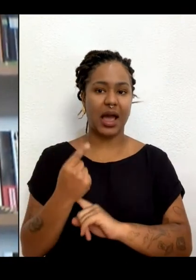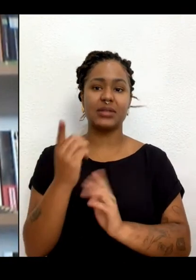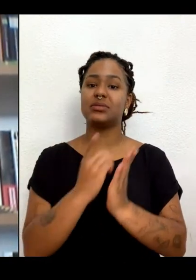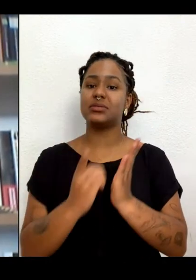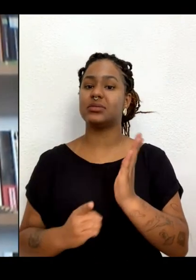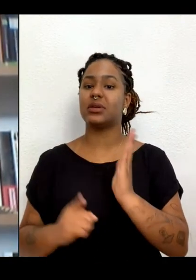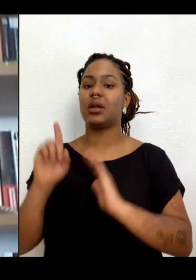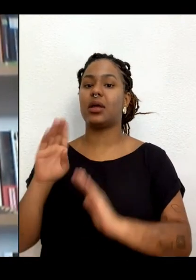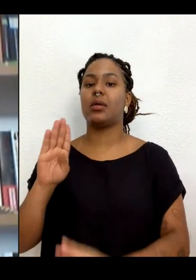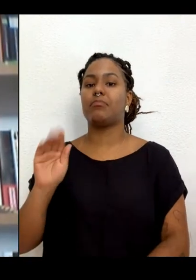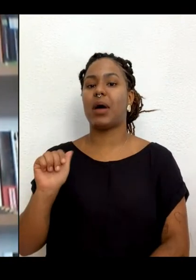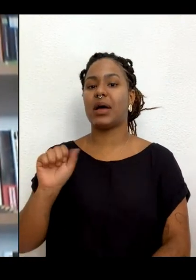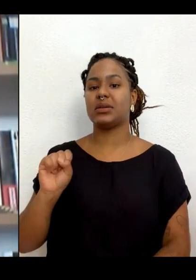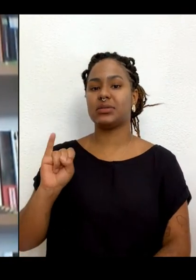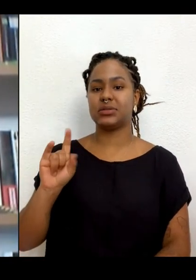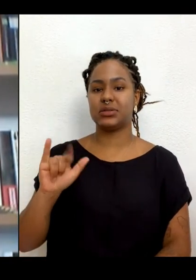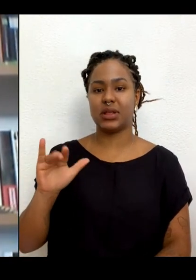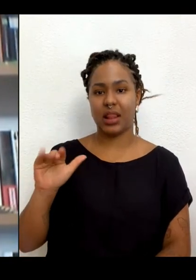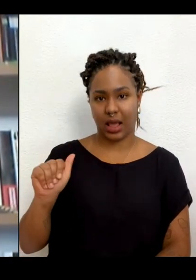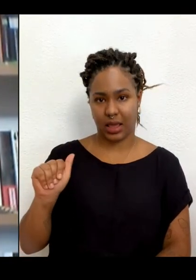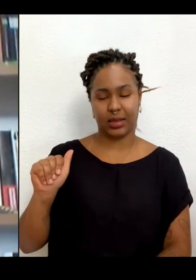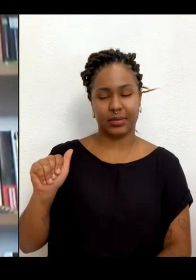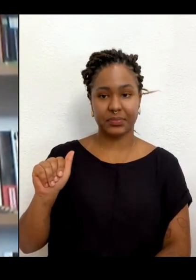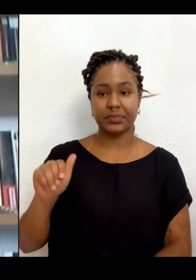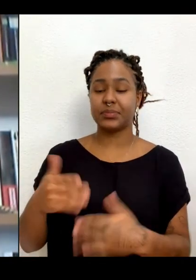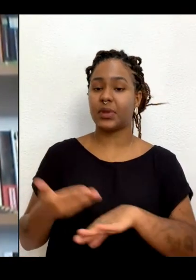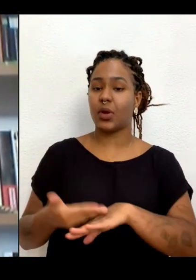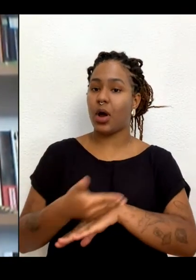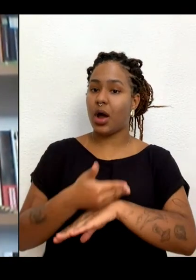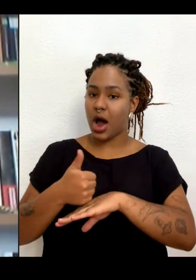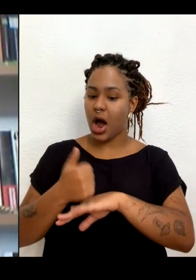basilia engine video